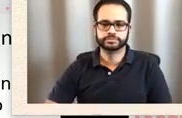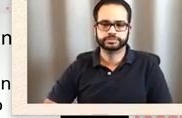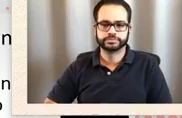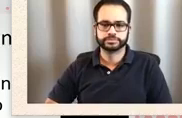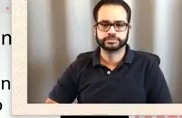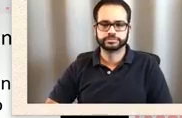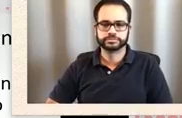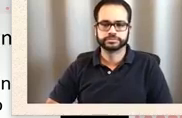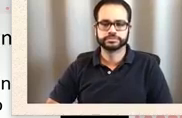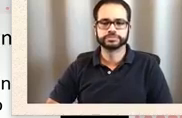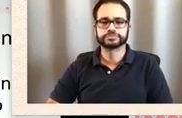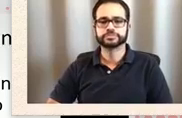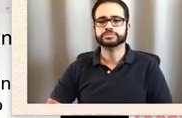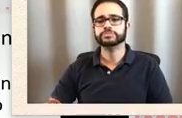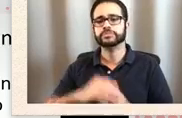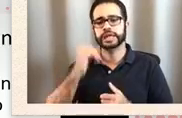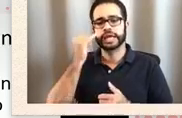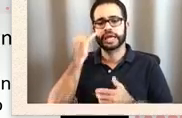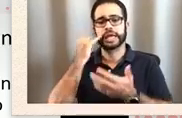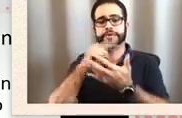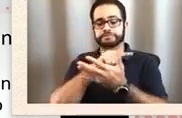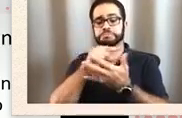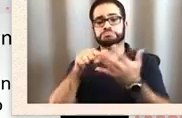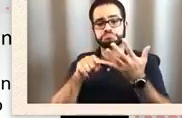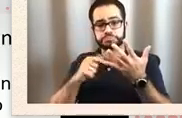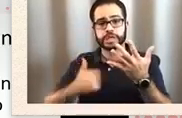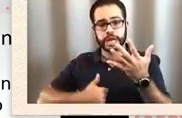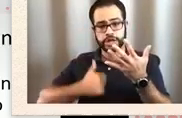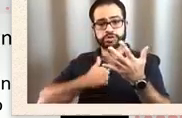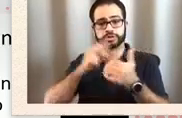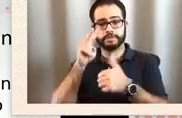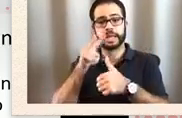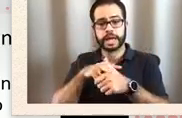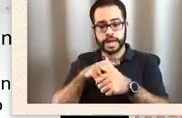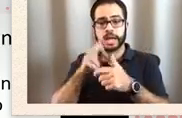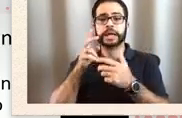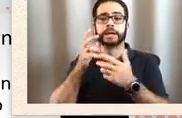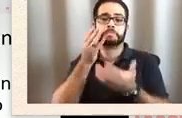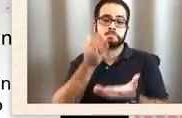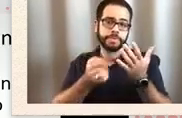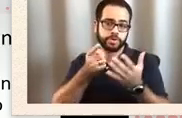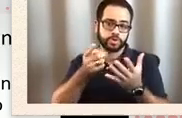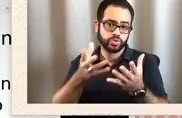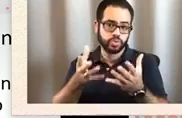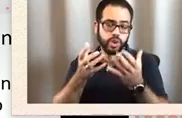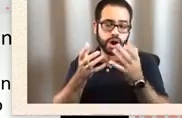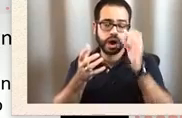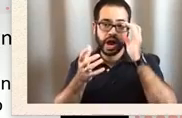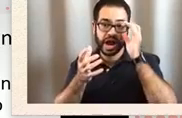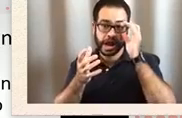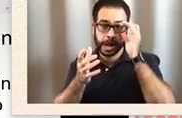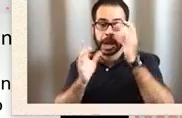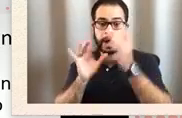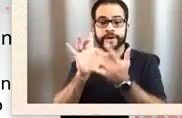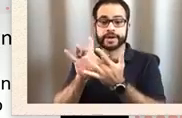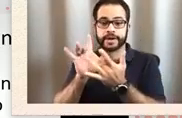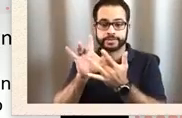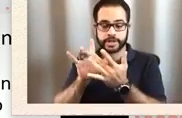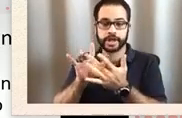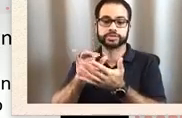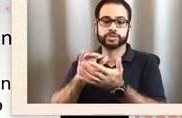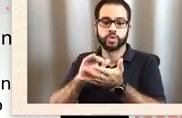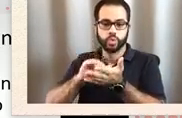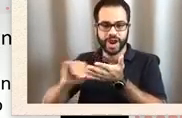So if these addresses apply, one of the things that you may want to do is contact your waiver support coordinator